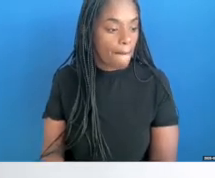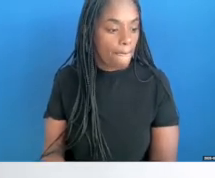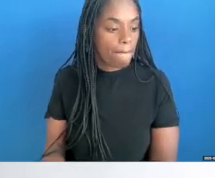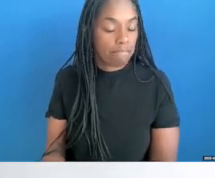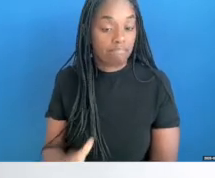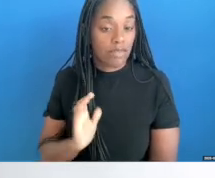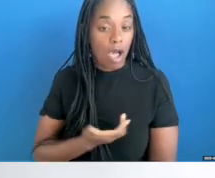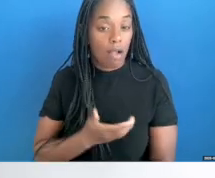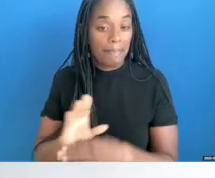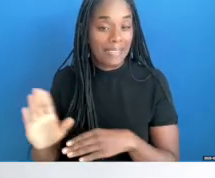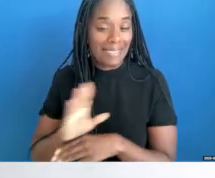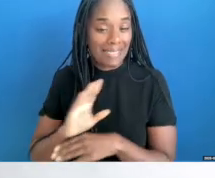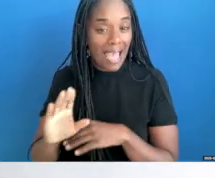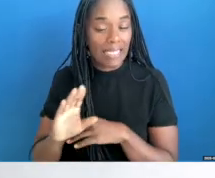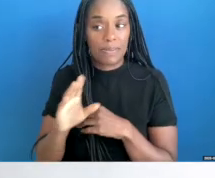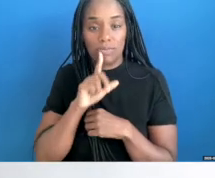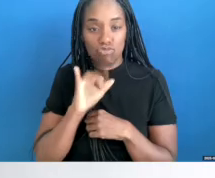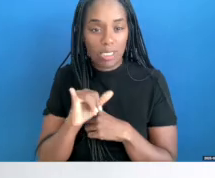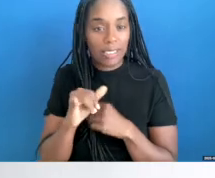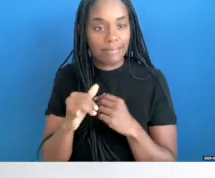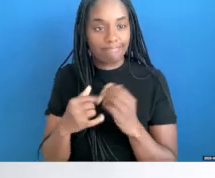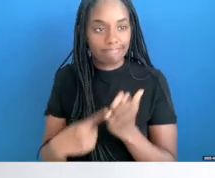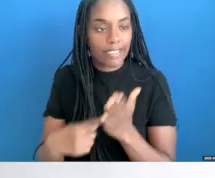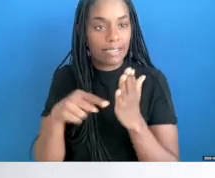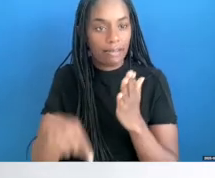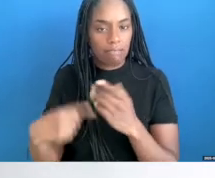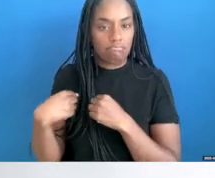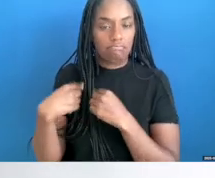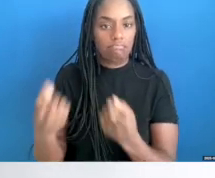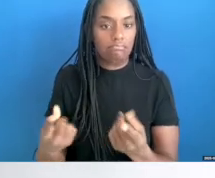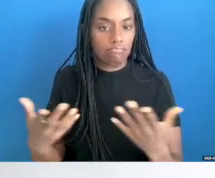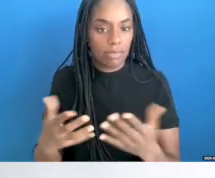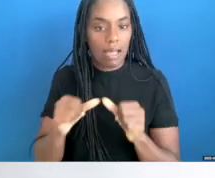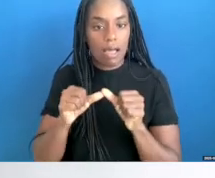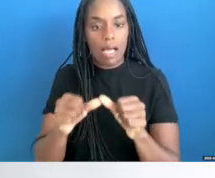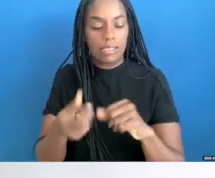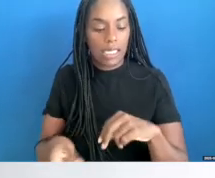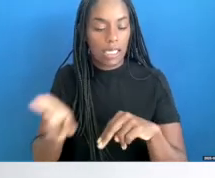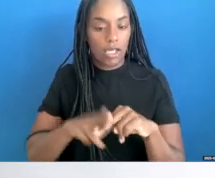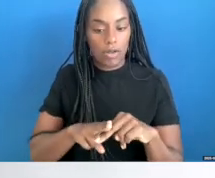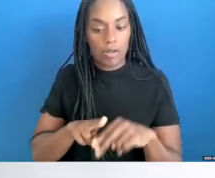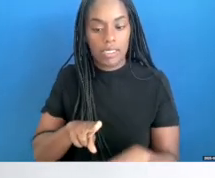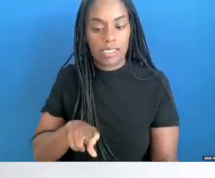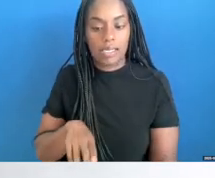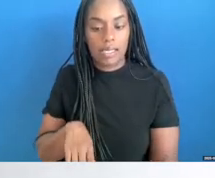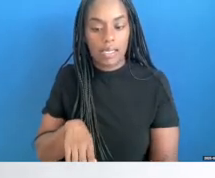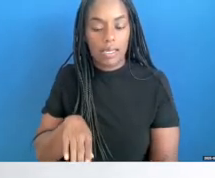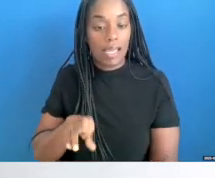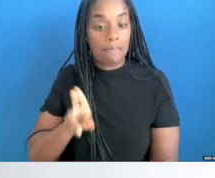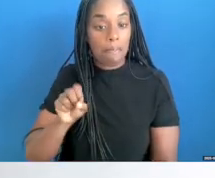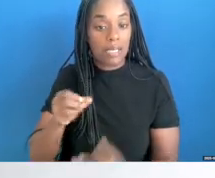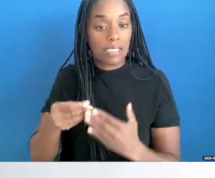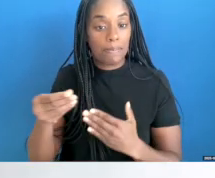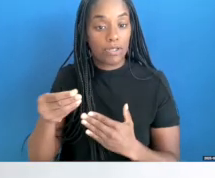some time, which is a constant increase in bus purchase costs for